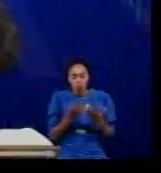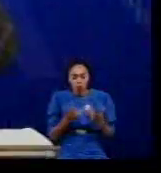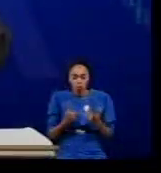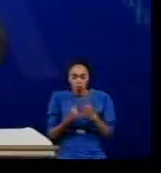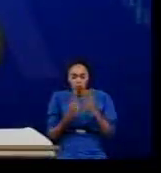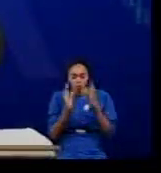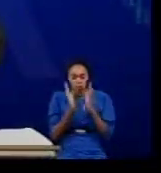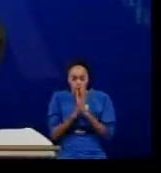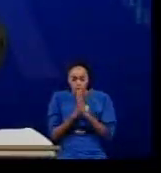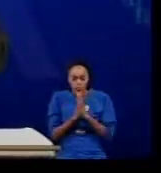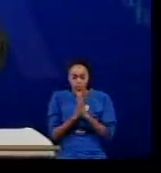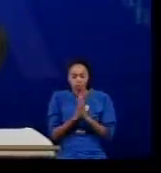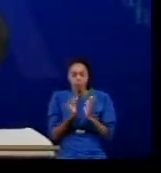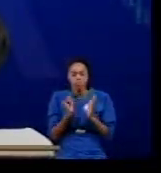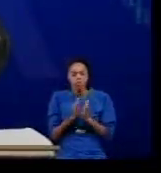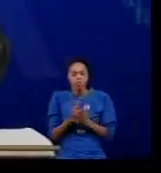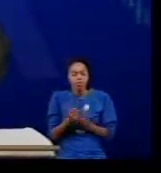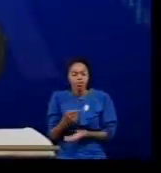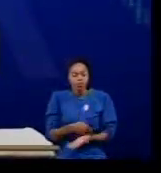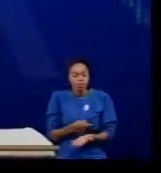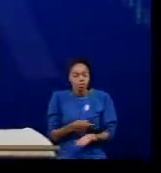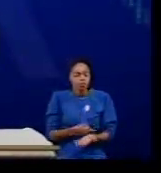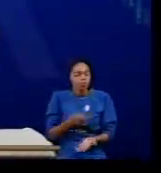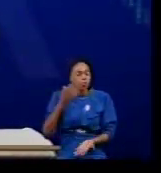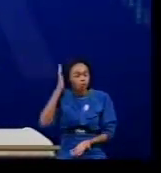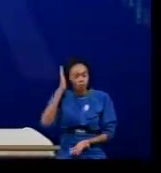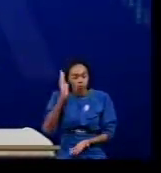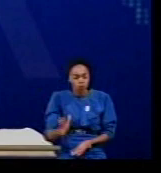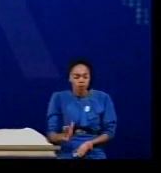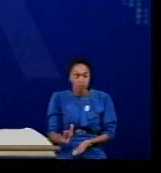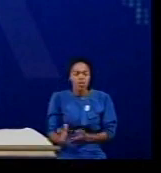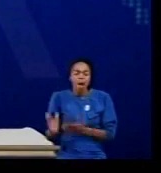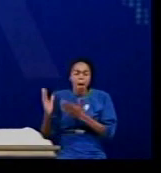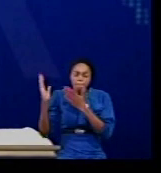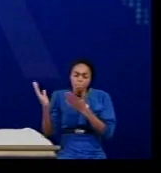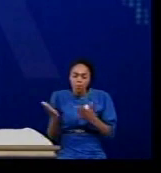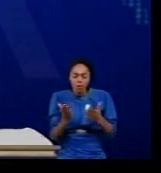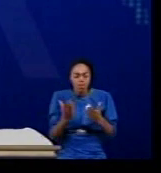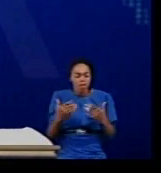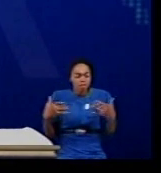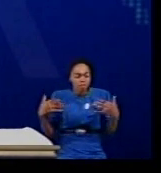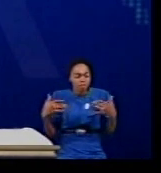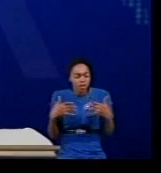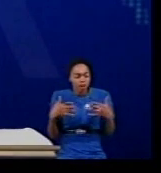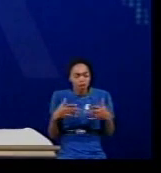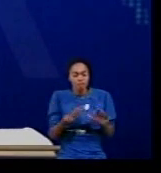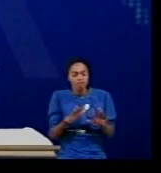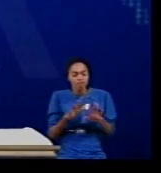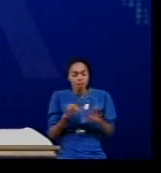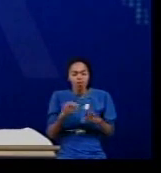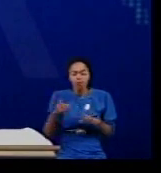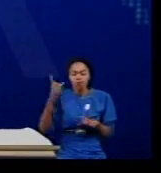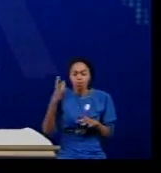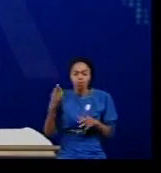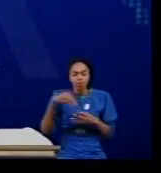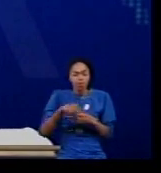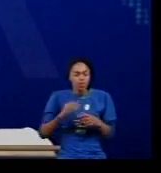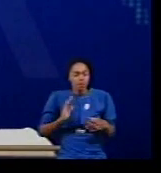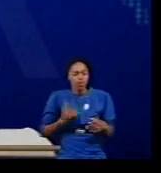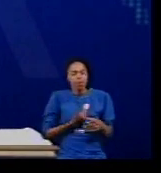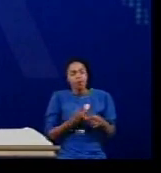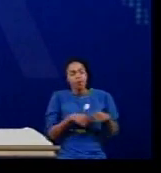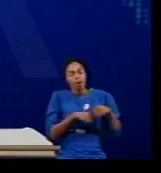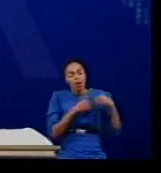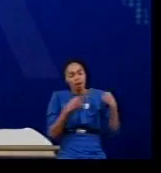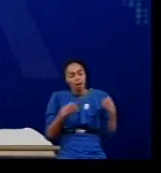it might not be the easiest of times. You know, when times go well and when things go easy, then I respond